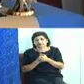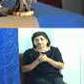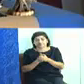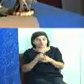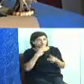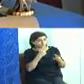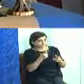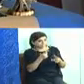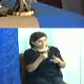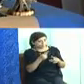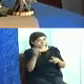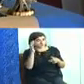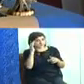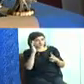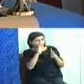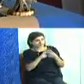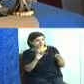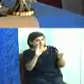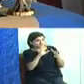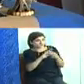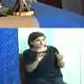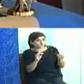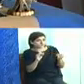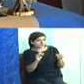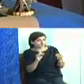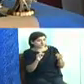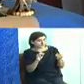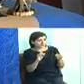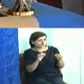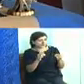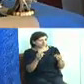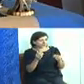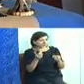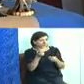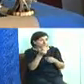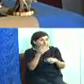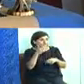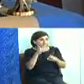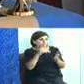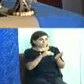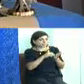I'll tell you a very familiar story. It's a couple of thousand years old.